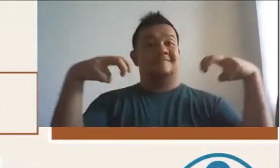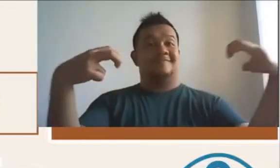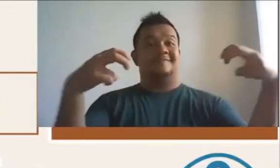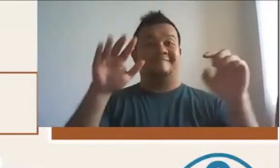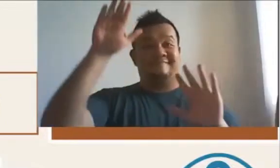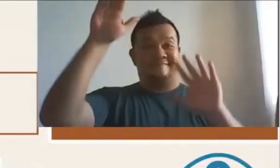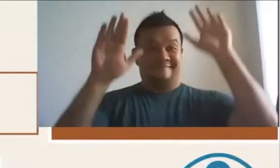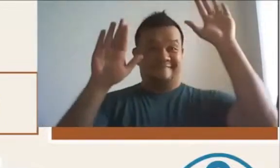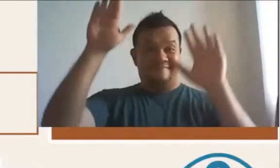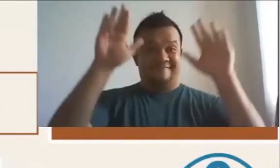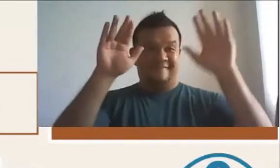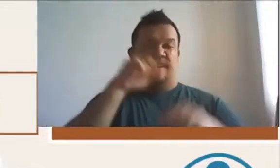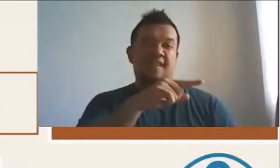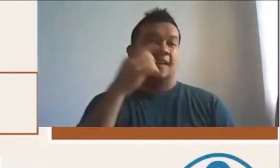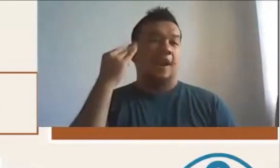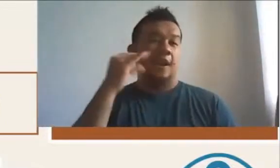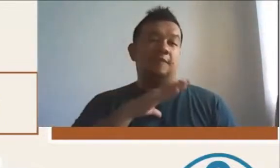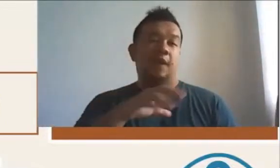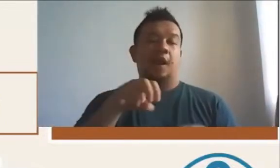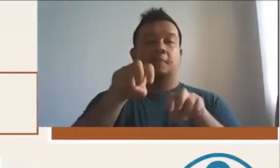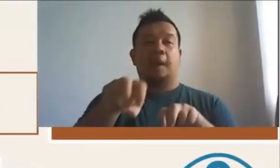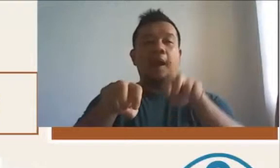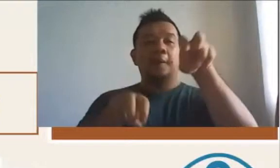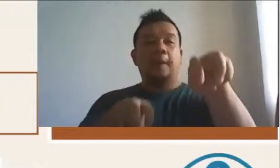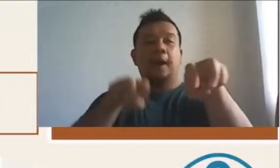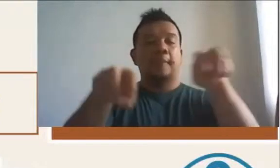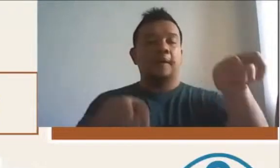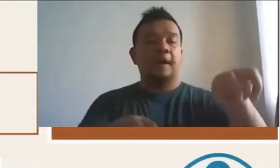you can hear people at your back. Pero sa amin, mas